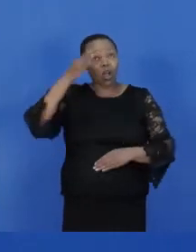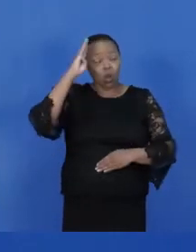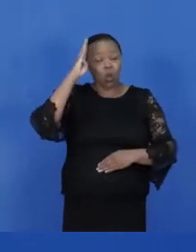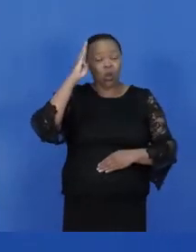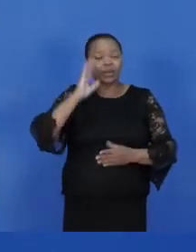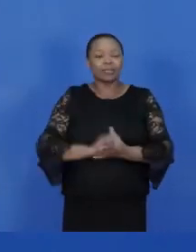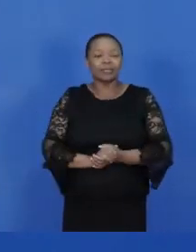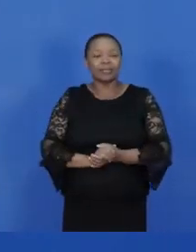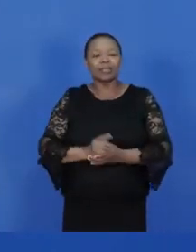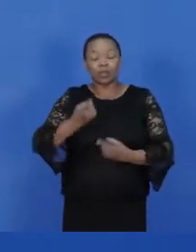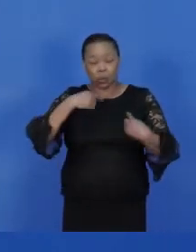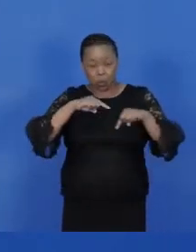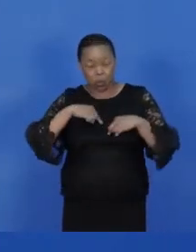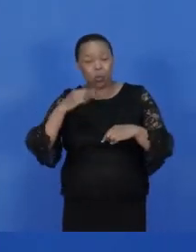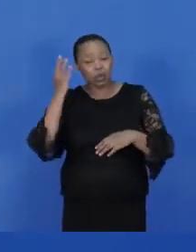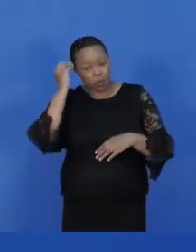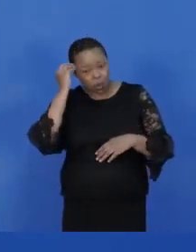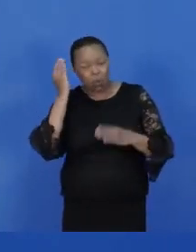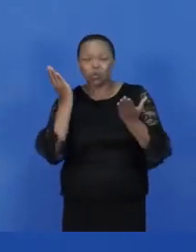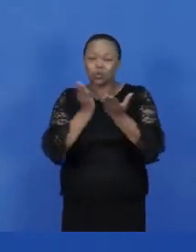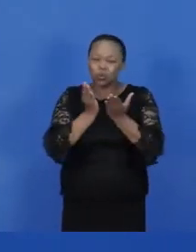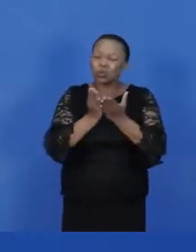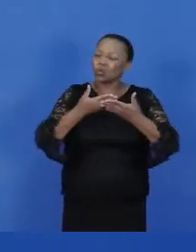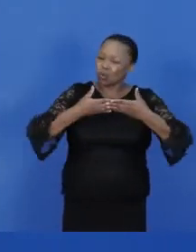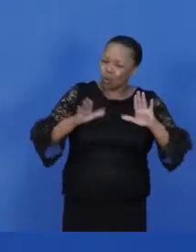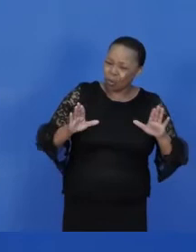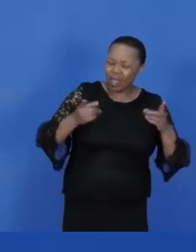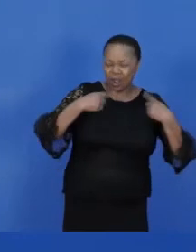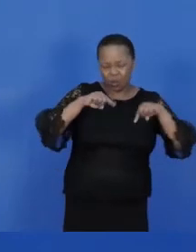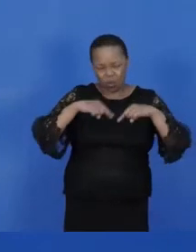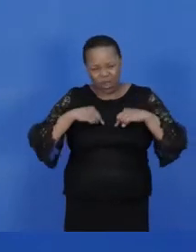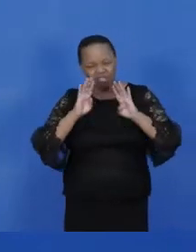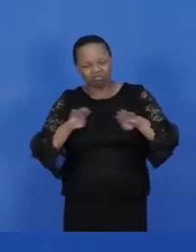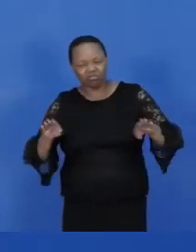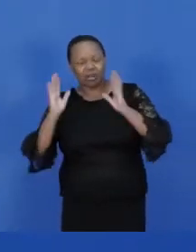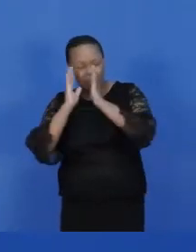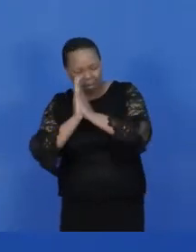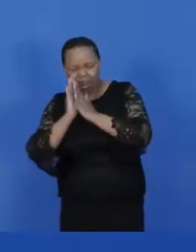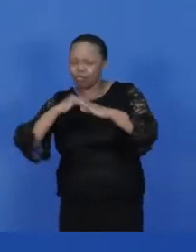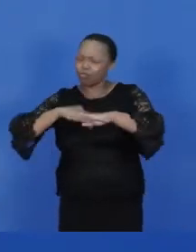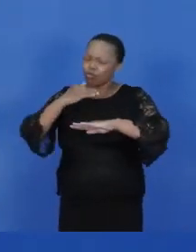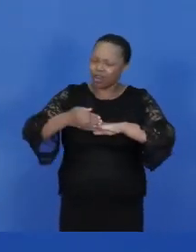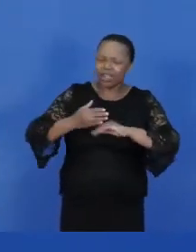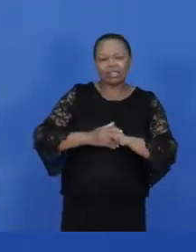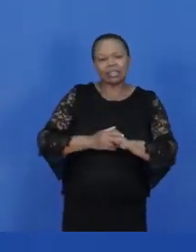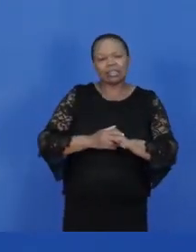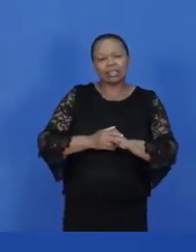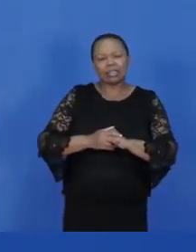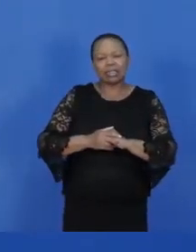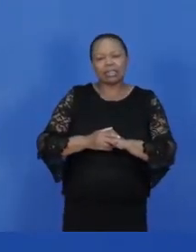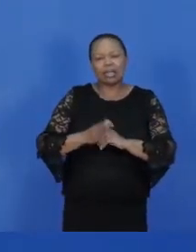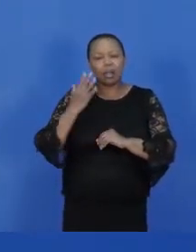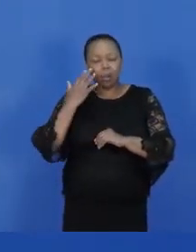know that most of our children, schools are beginning to open up now. We really need to pray for them, pray for their protection, pray for their keeping,